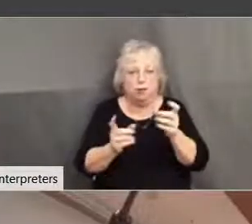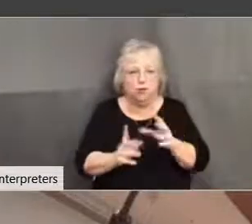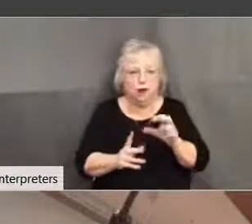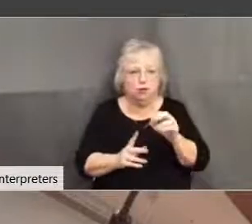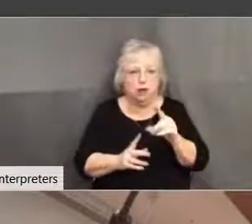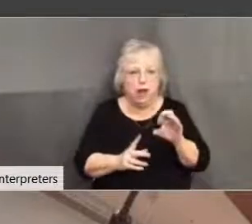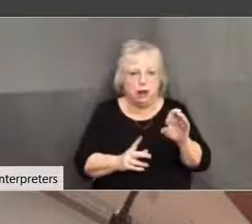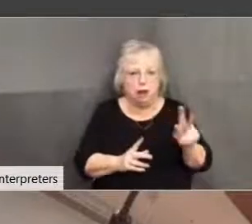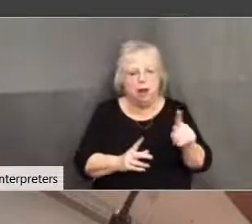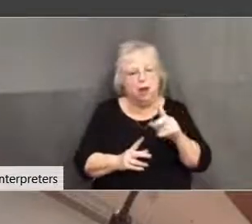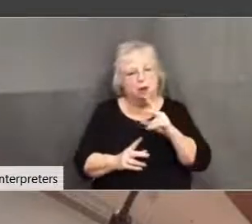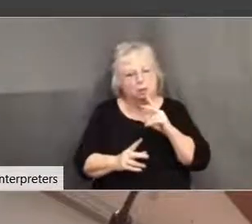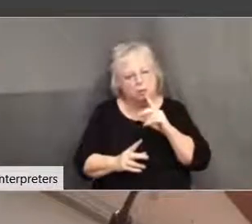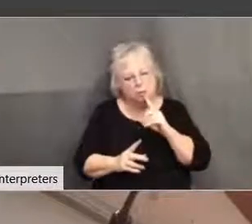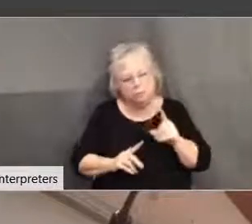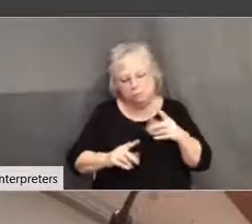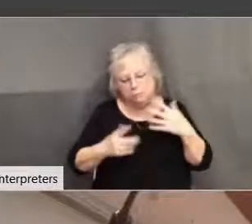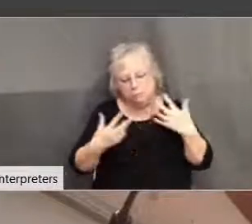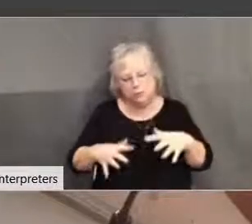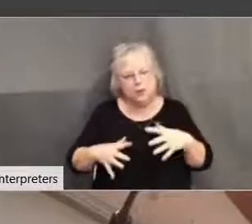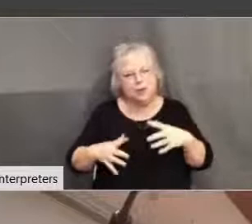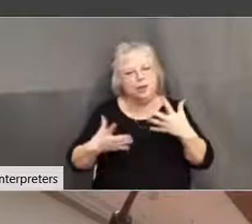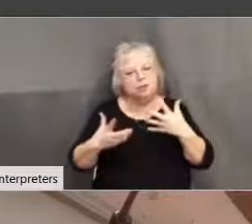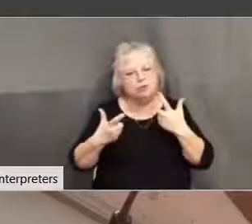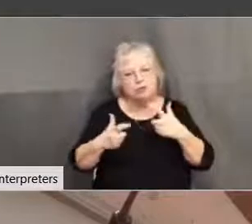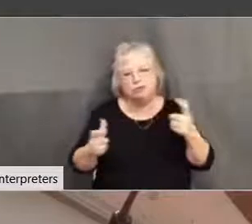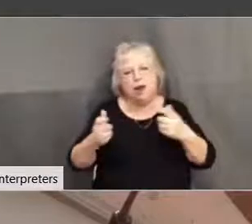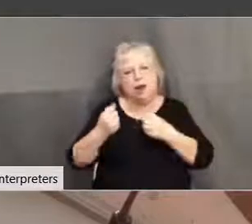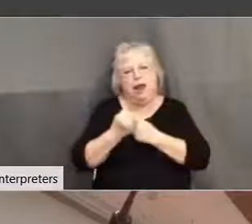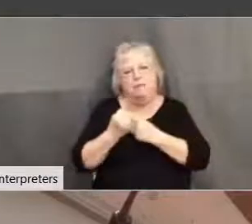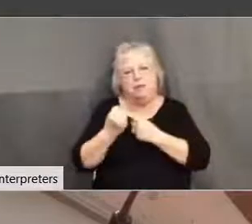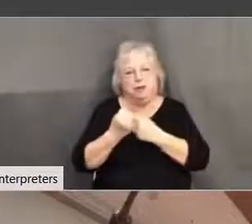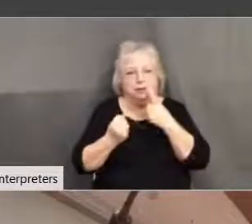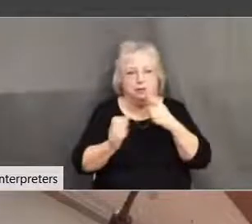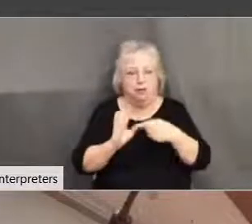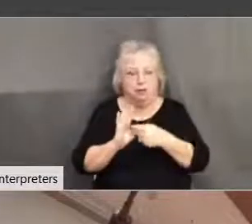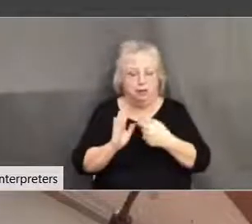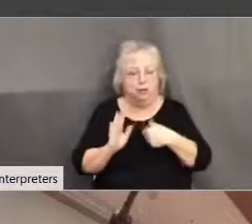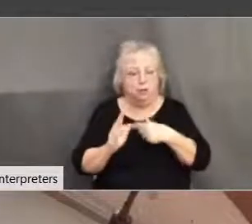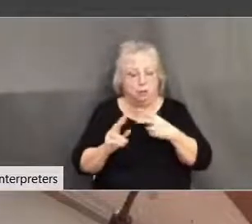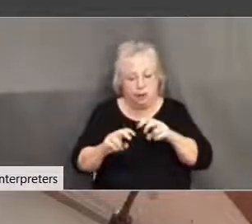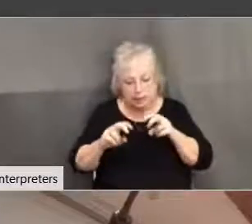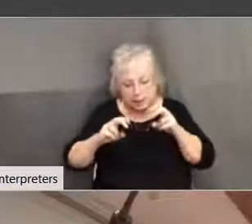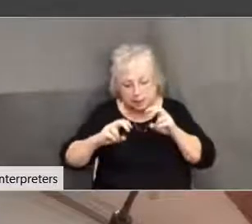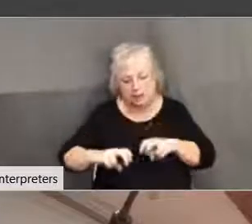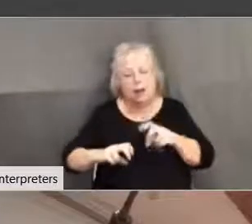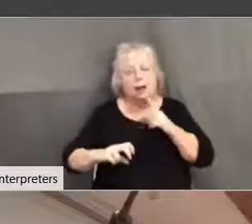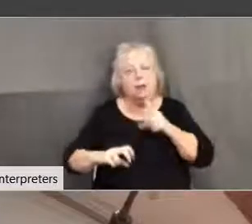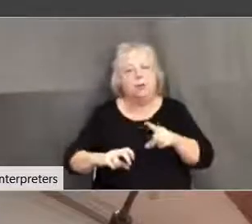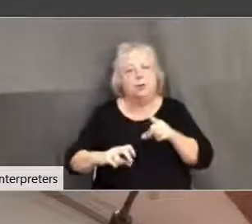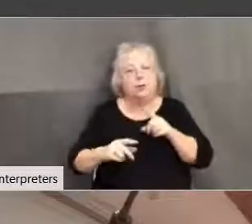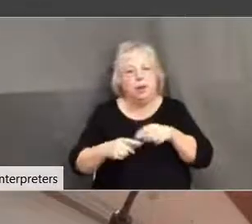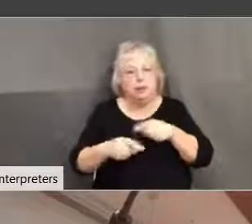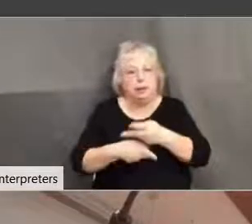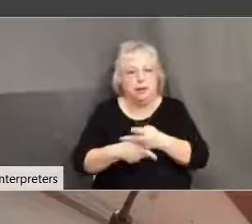were really great advocates in this, and we sat down and was able to get this done. But it's really a testament to the team and to the